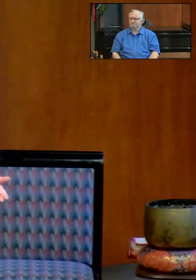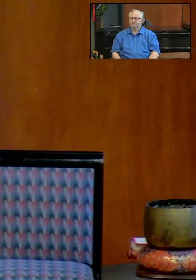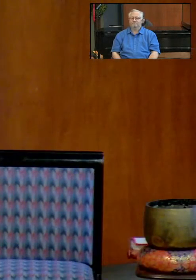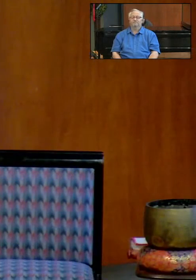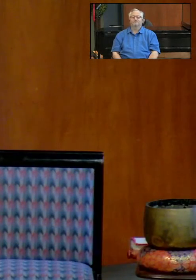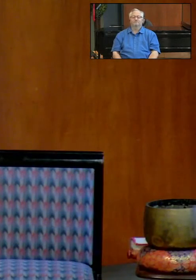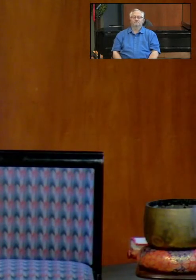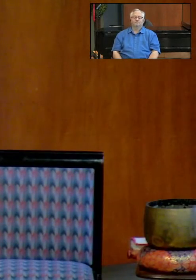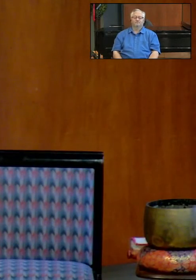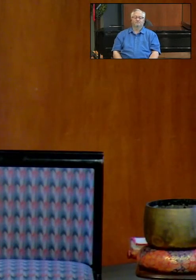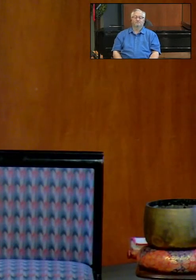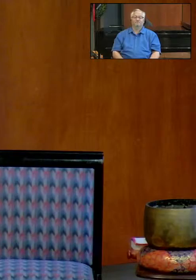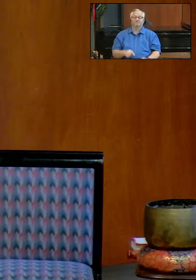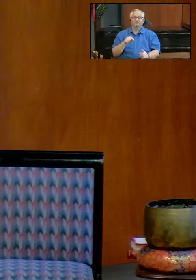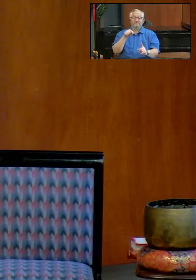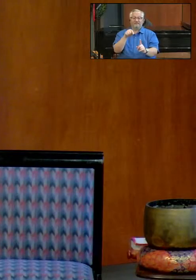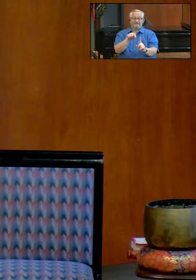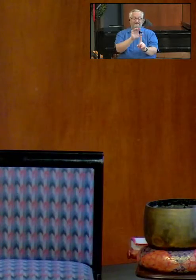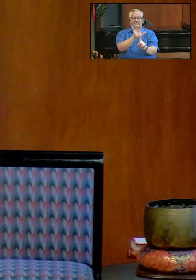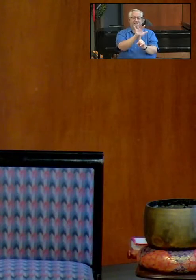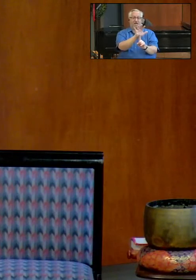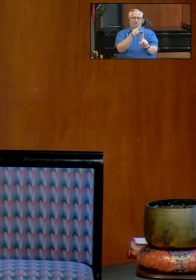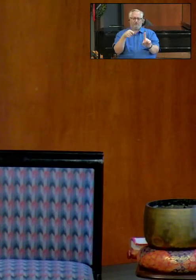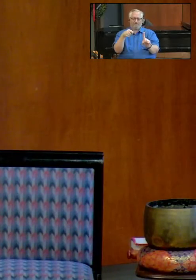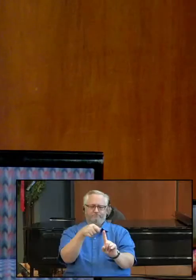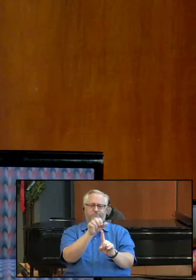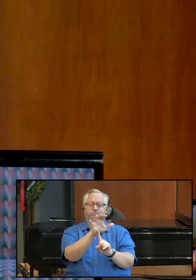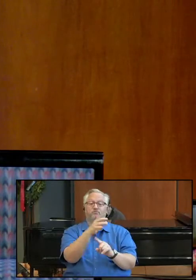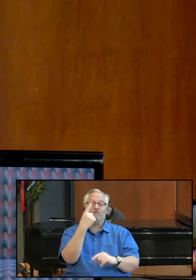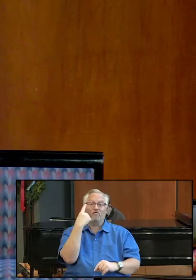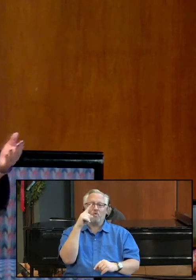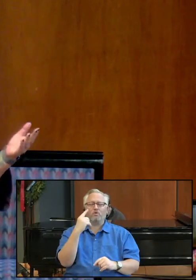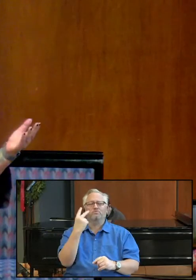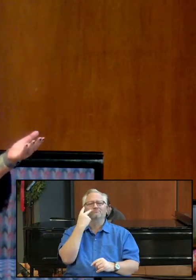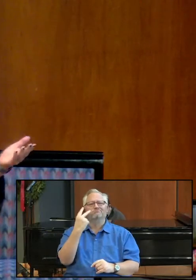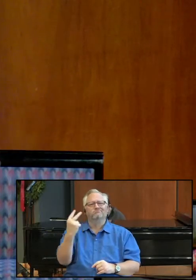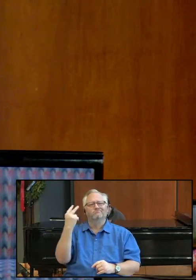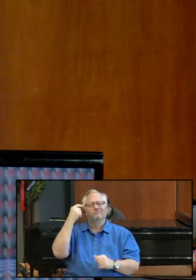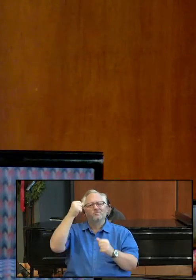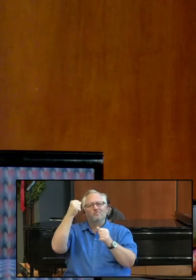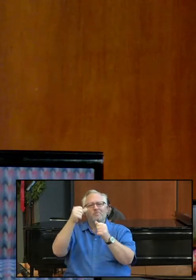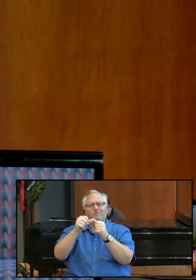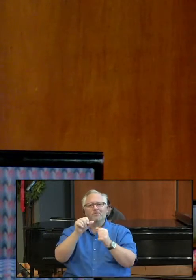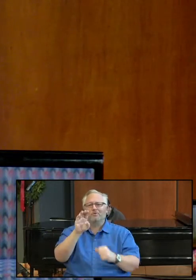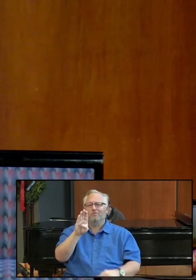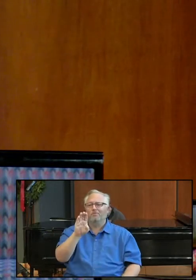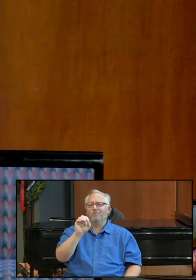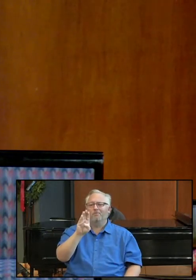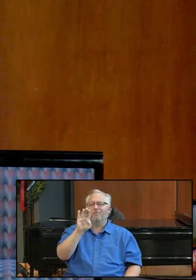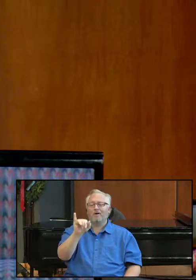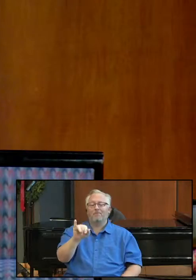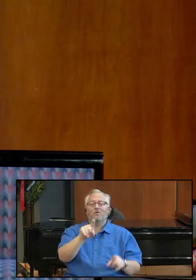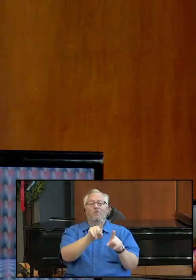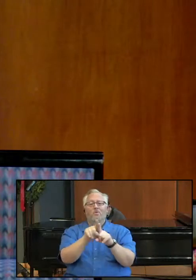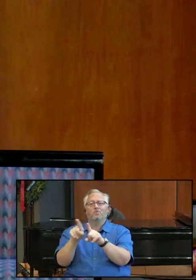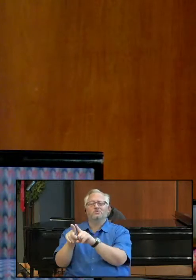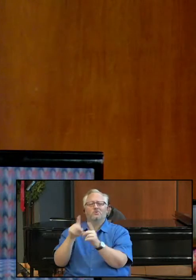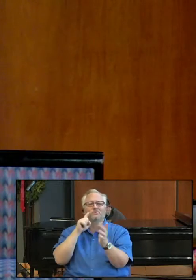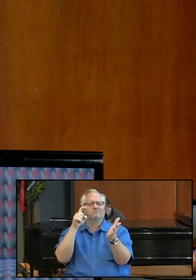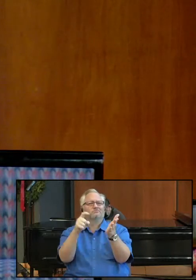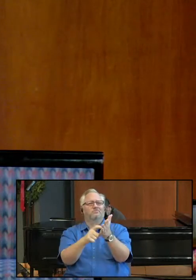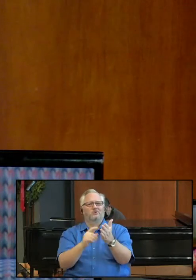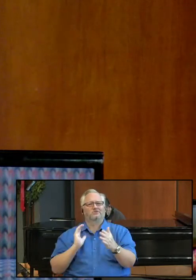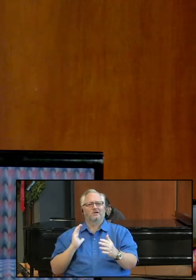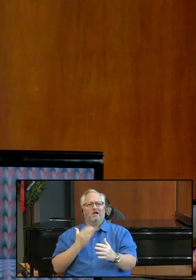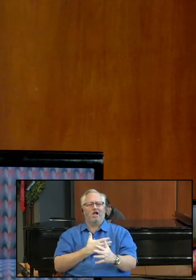We light this candle in Bobby's honor and memory, and to mark the weightiness of this loss, we